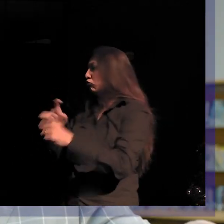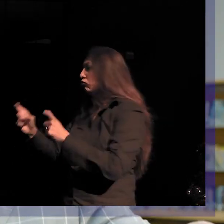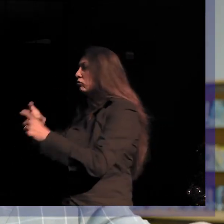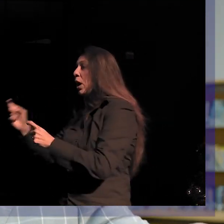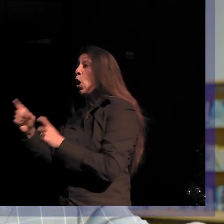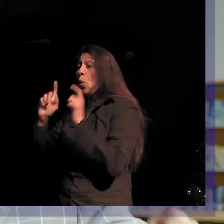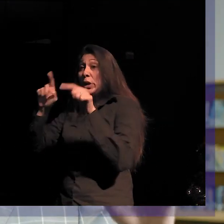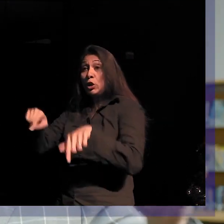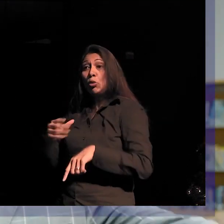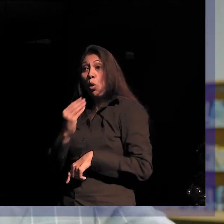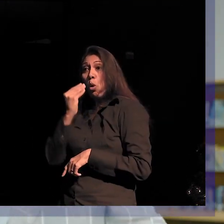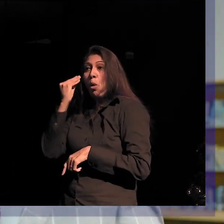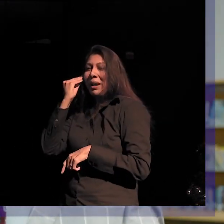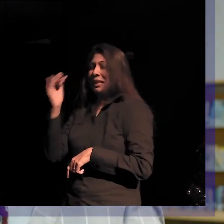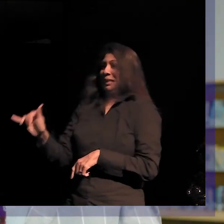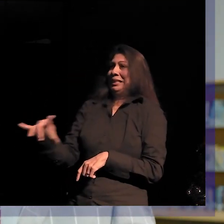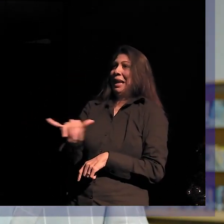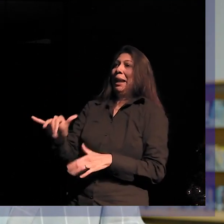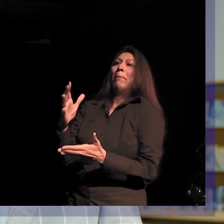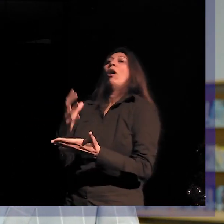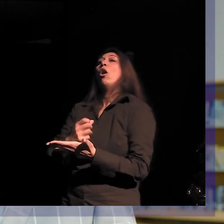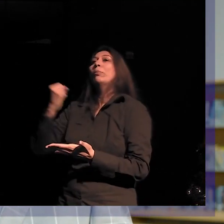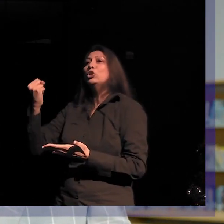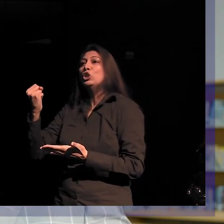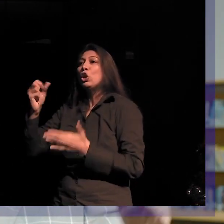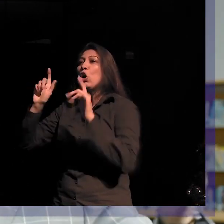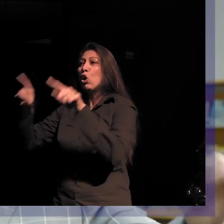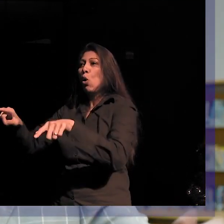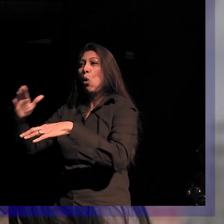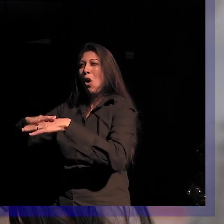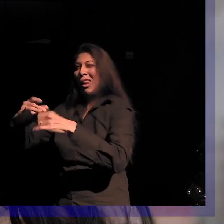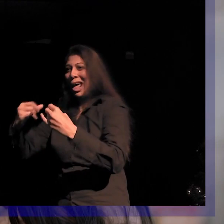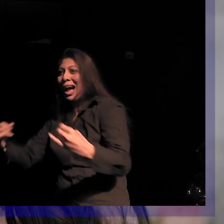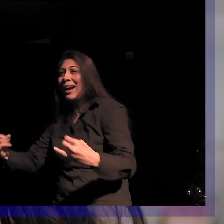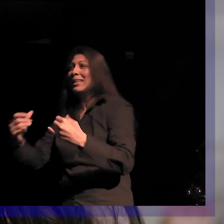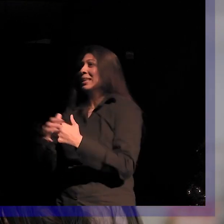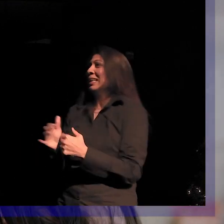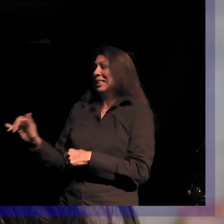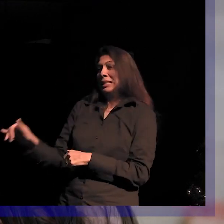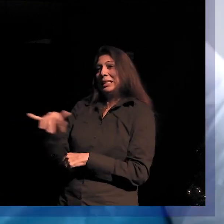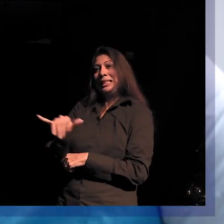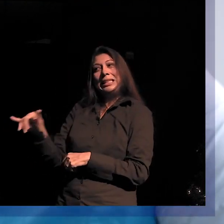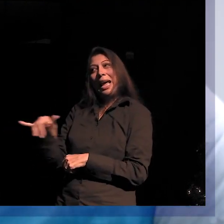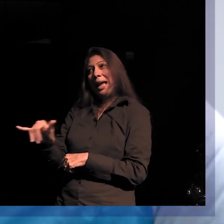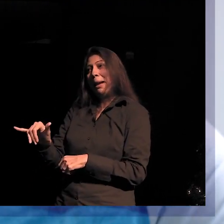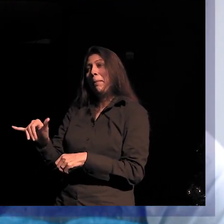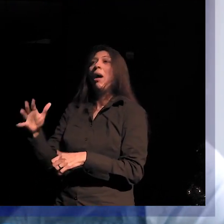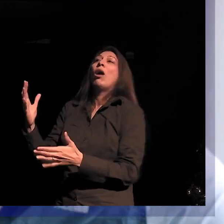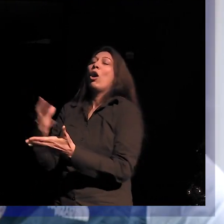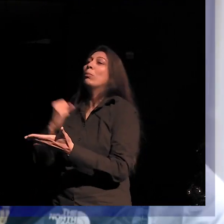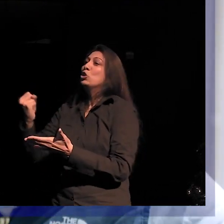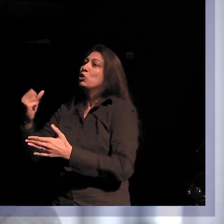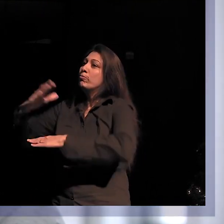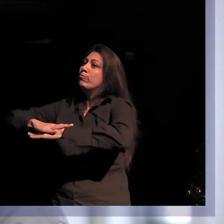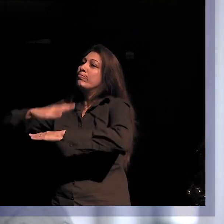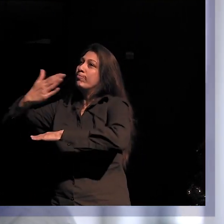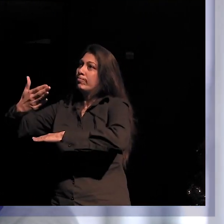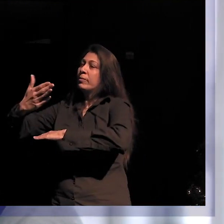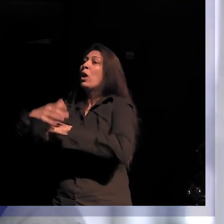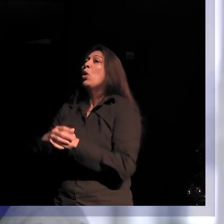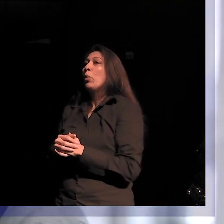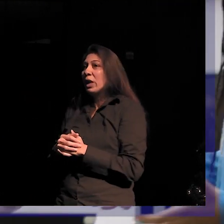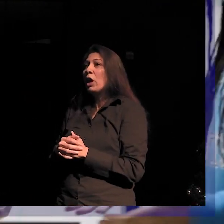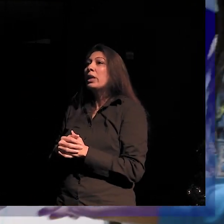When you go home, you're gonna have the same opportunity to get online. You have the same opportunity to pull out that device. We're going to